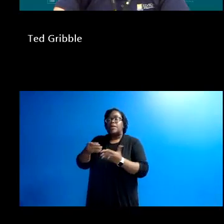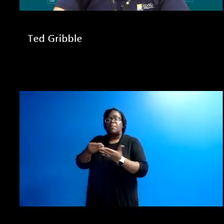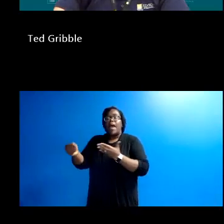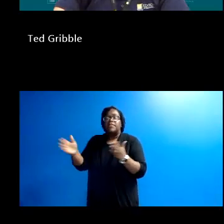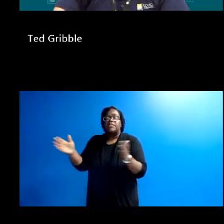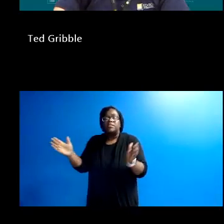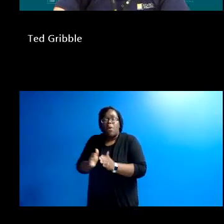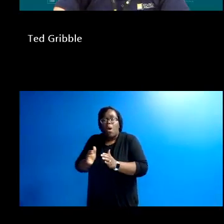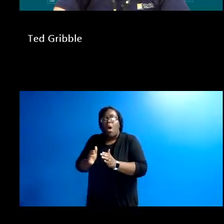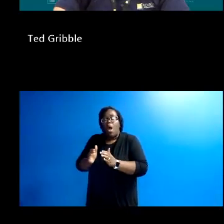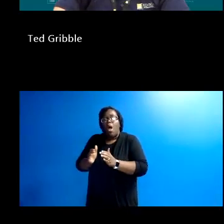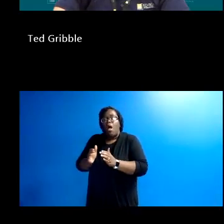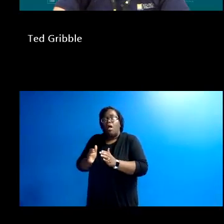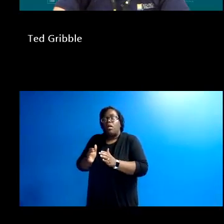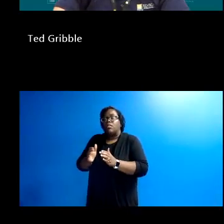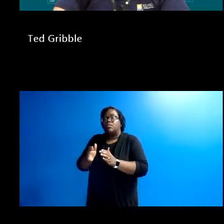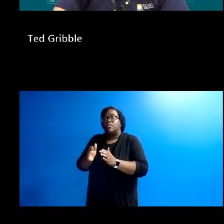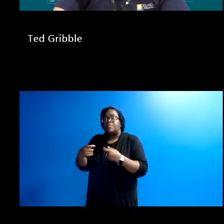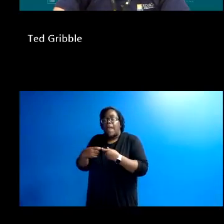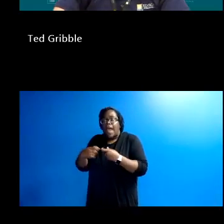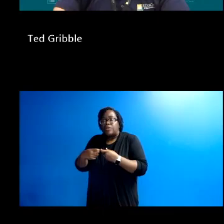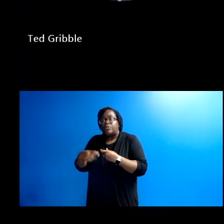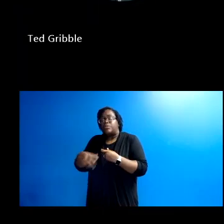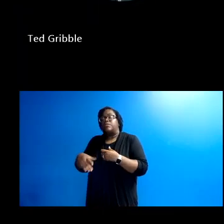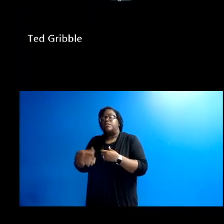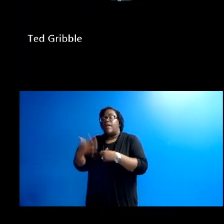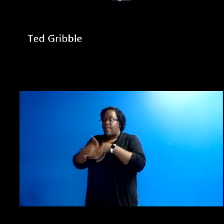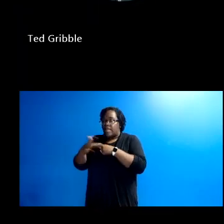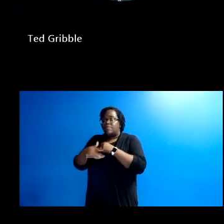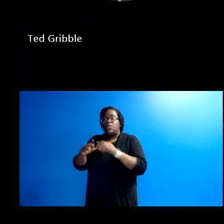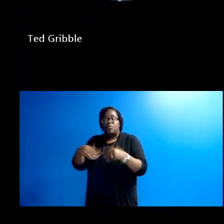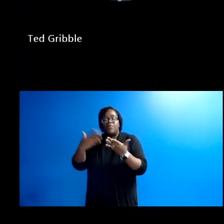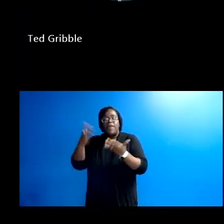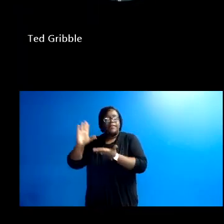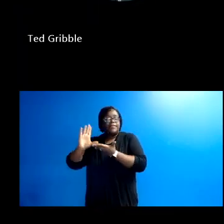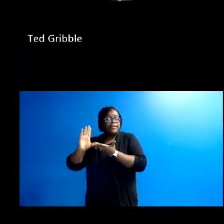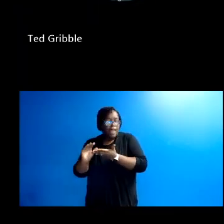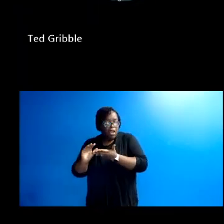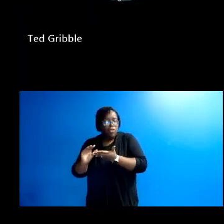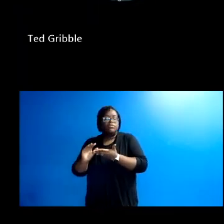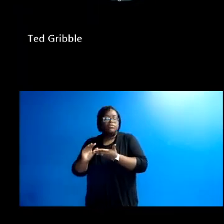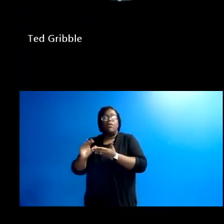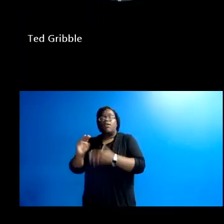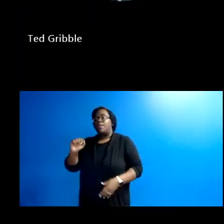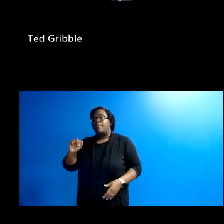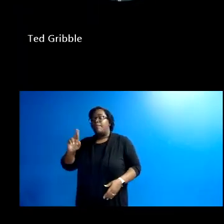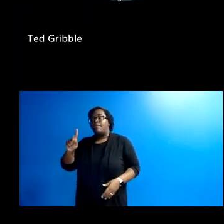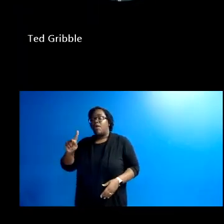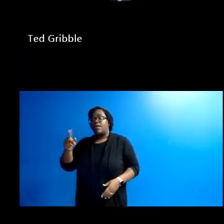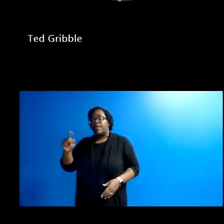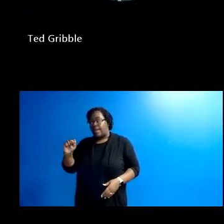battery. We have them available with discounts on our marketplace site, but absolutely, especially as we're moving